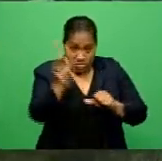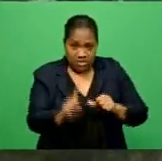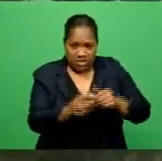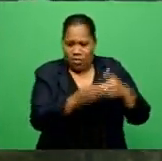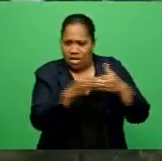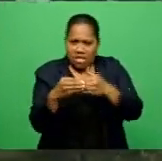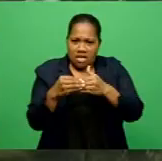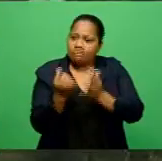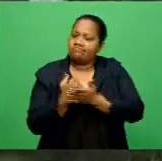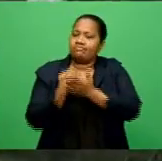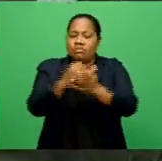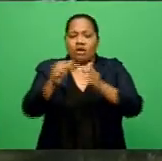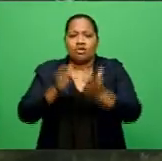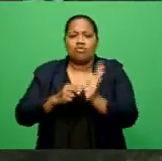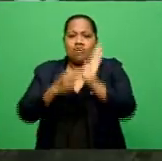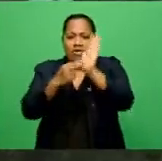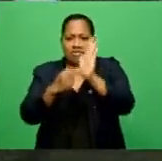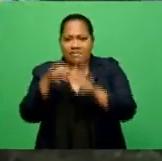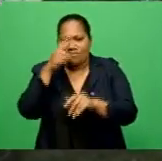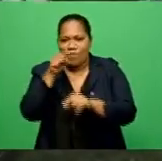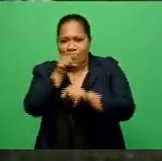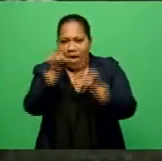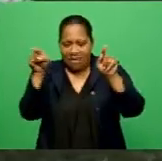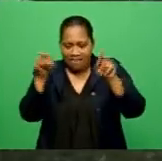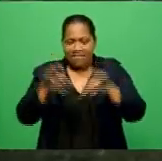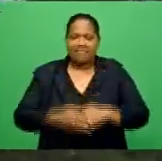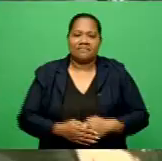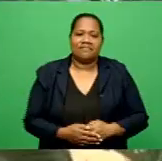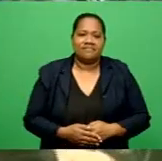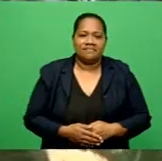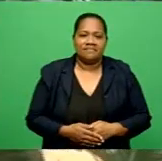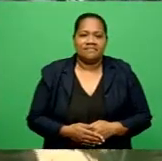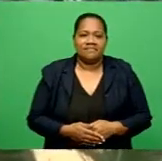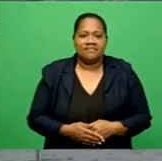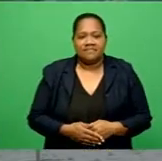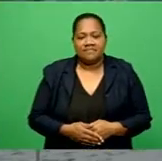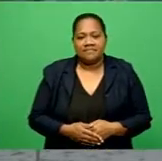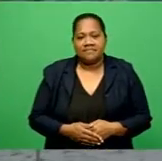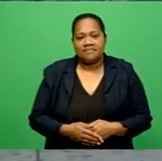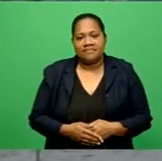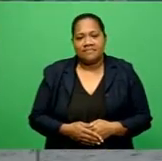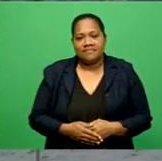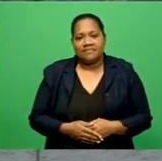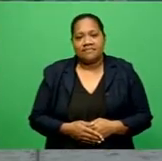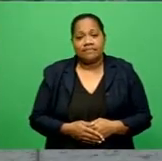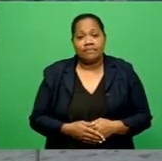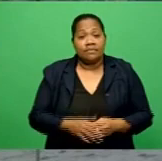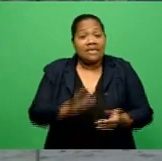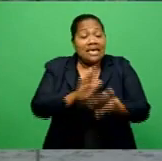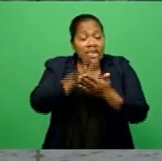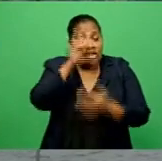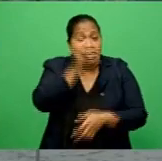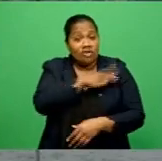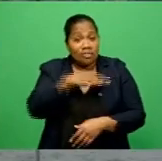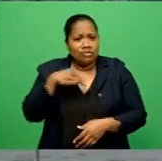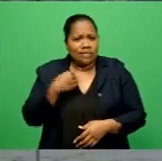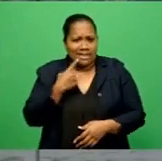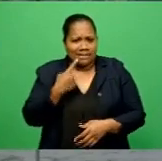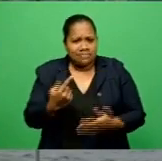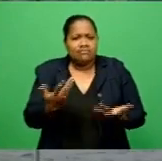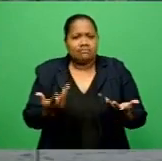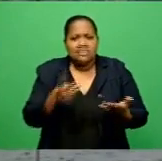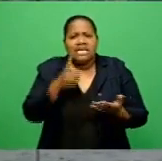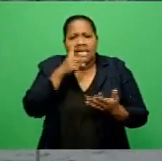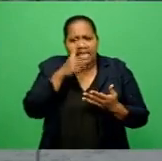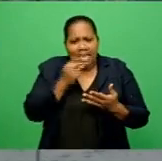the northern officers. Carlini Tavi, FBC News. The Education Ministry says there could